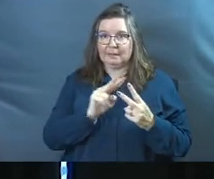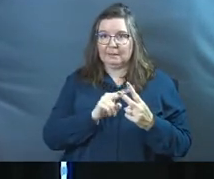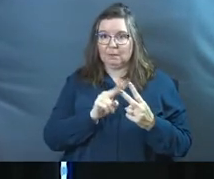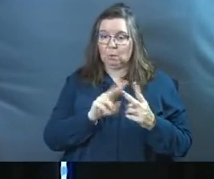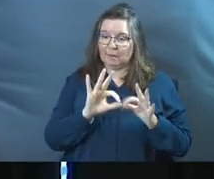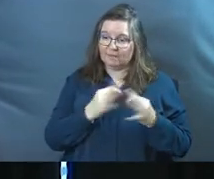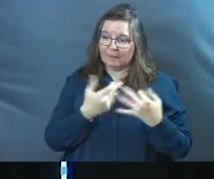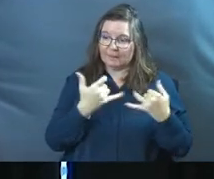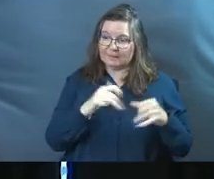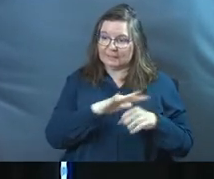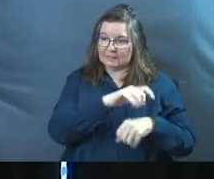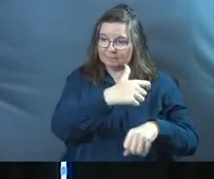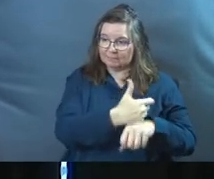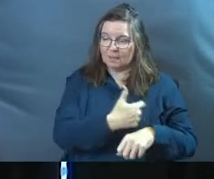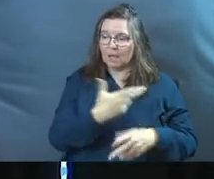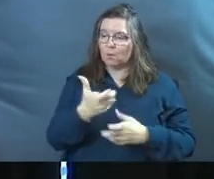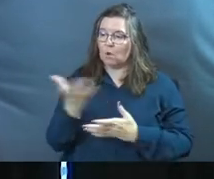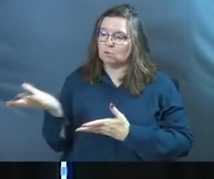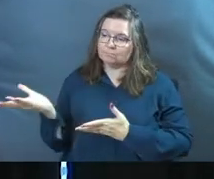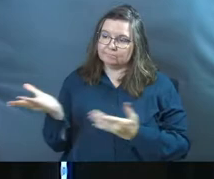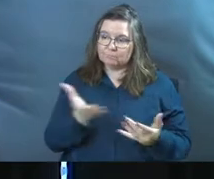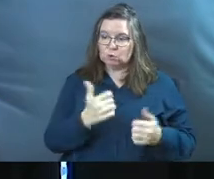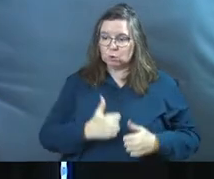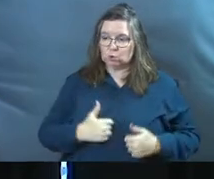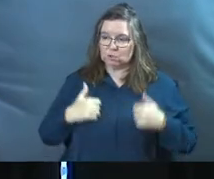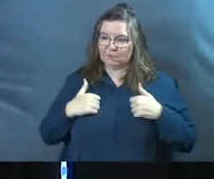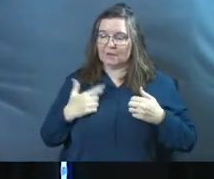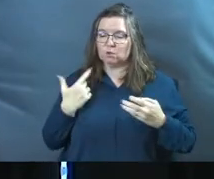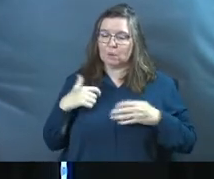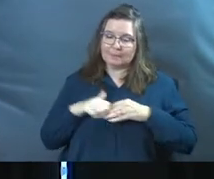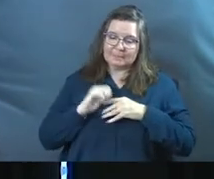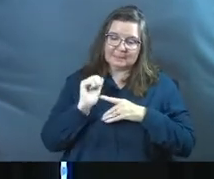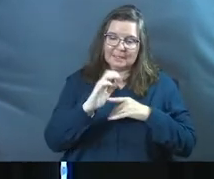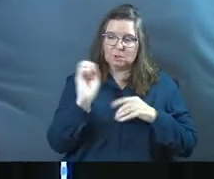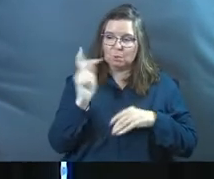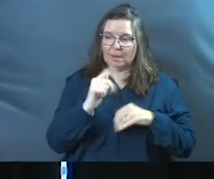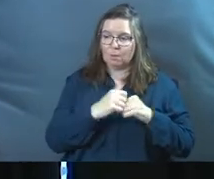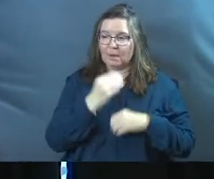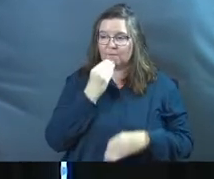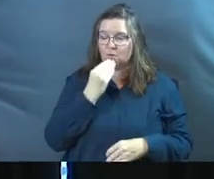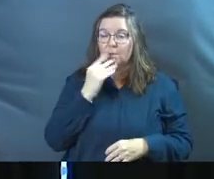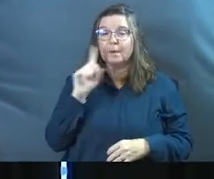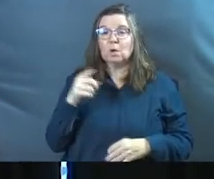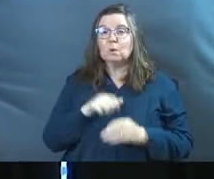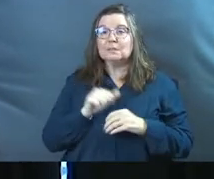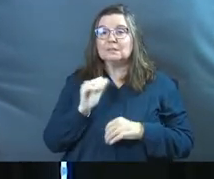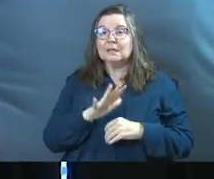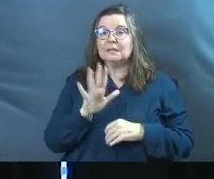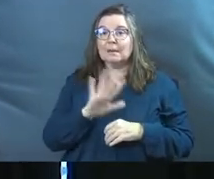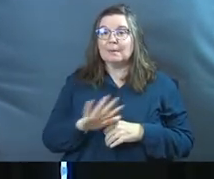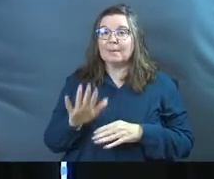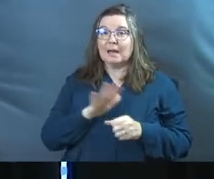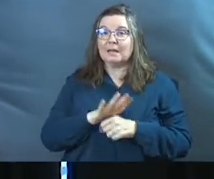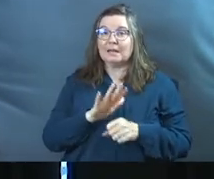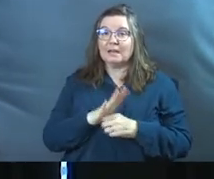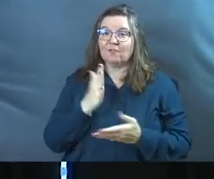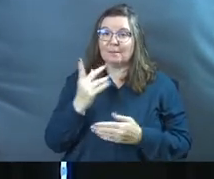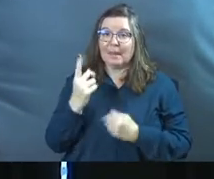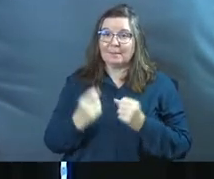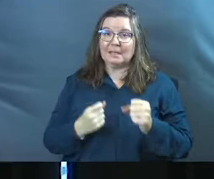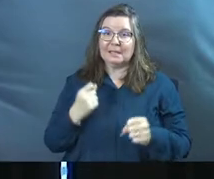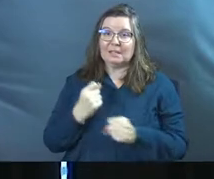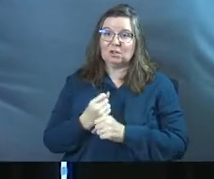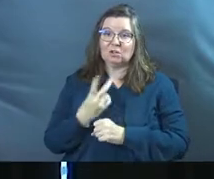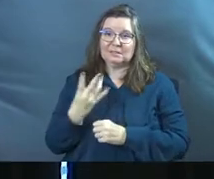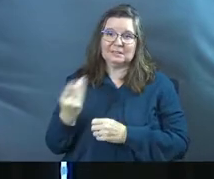where the family is still located. I want you guys to survive this famine, so I'm sending you back with food. He only sends them about enough for maybe a year